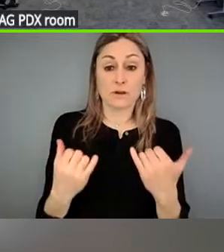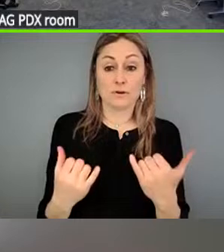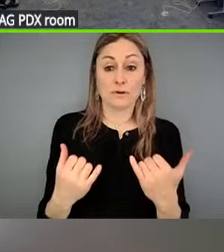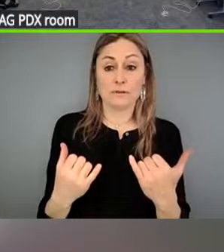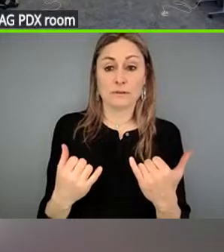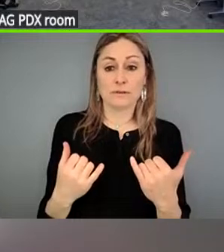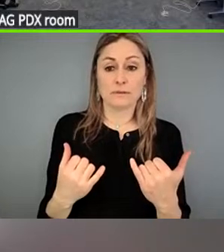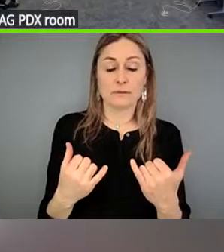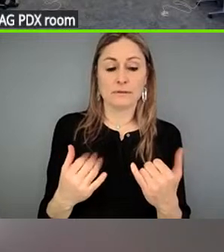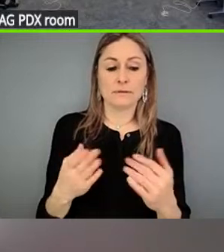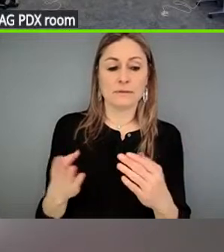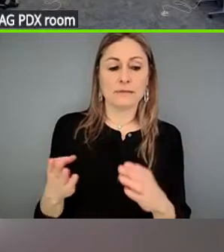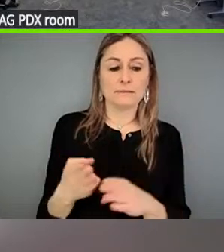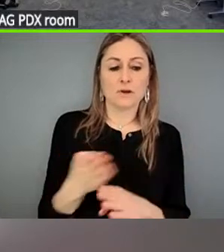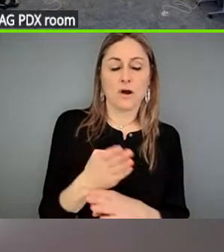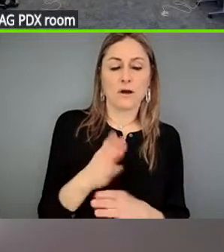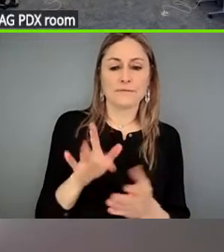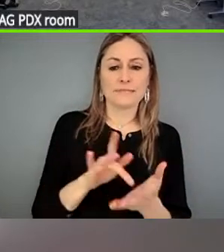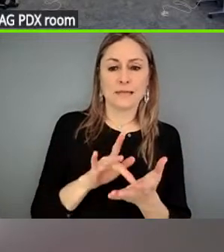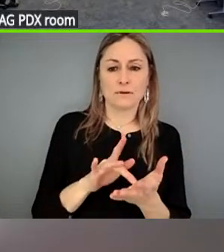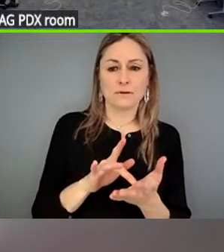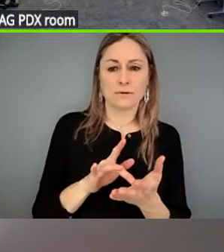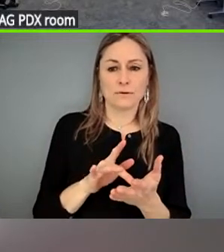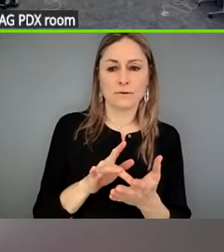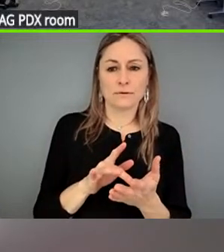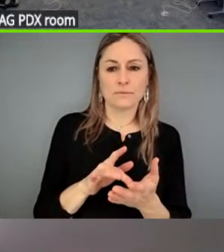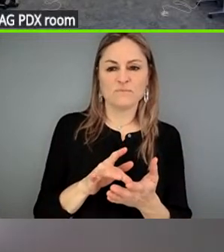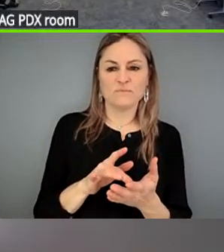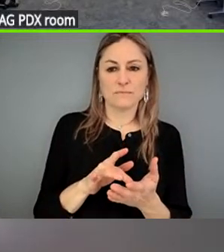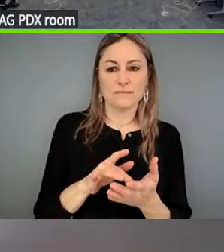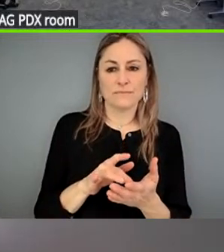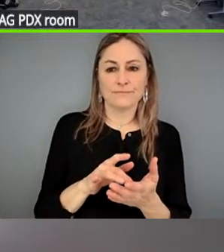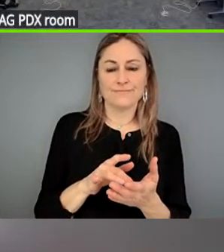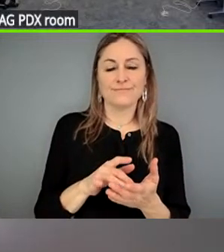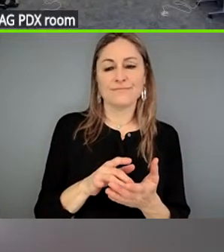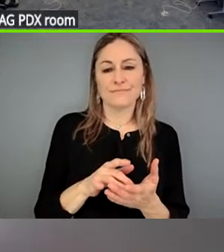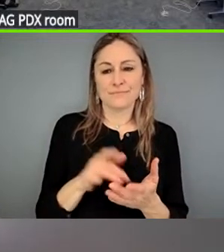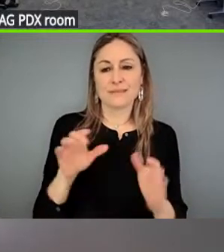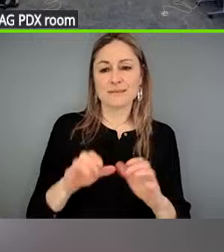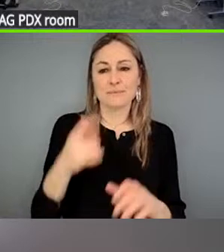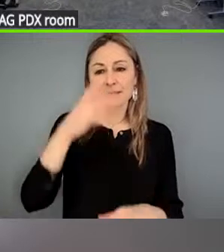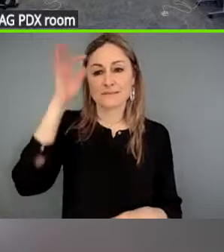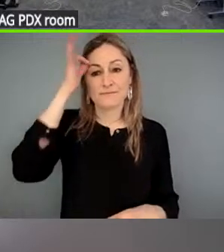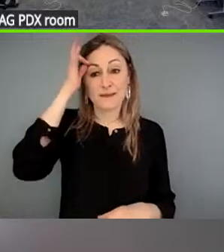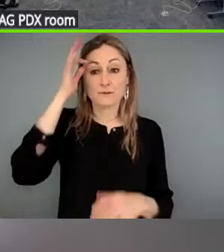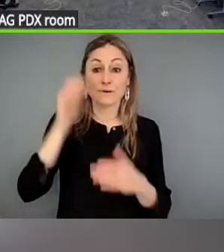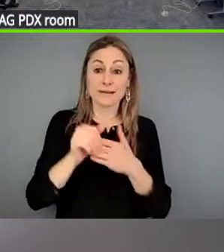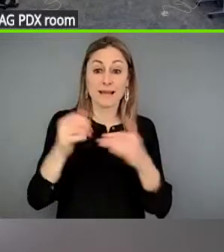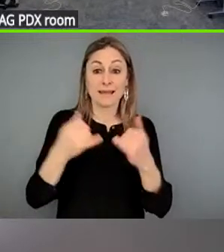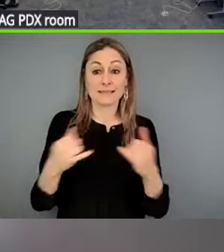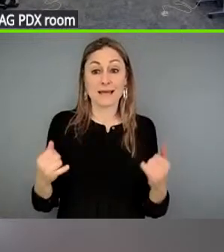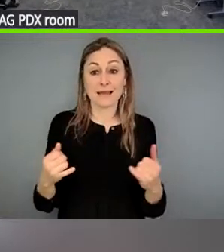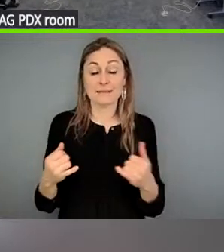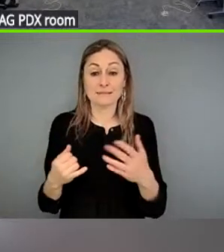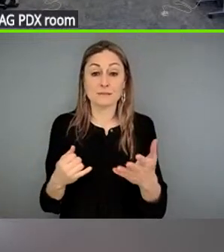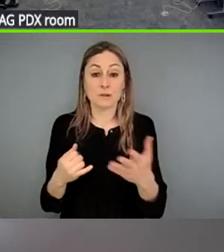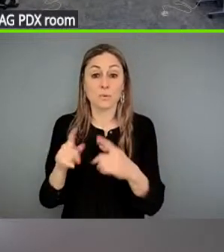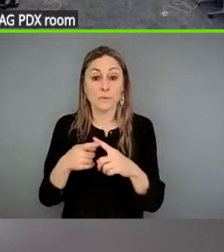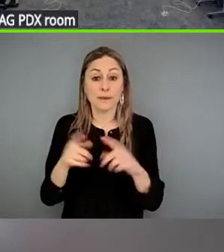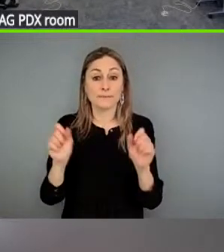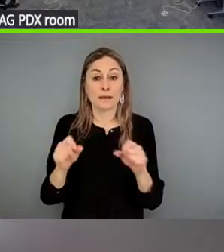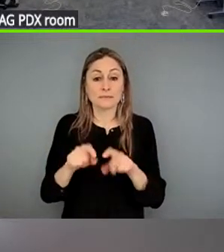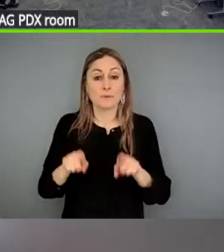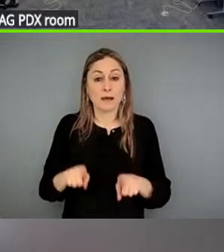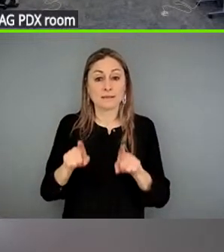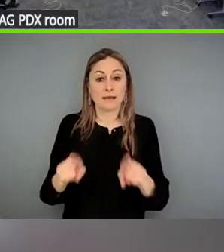offset. And that's done because federal guidelines say, where possible, align your roads. So